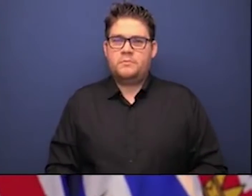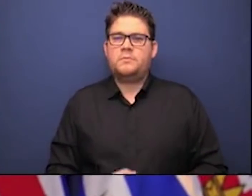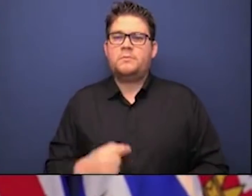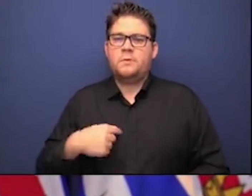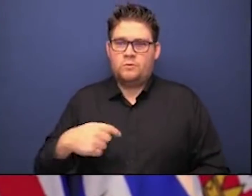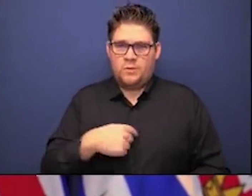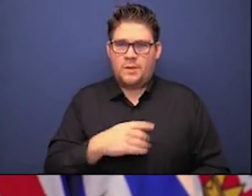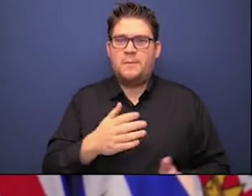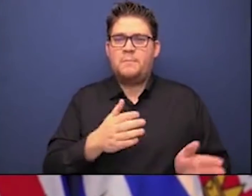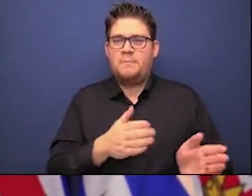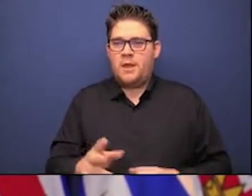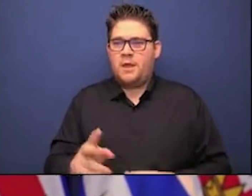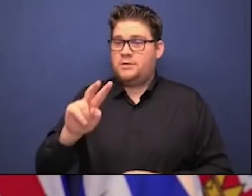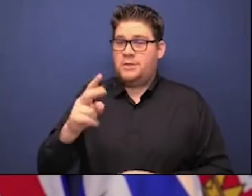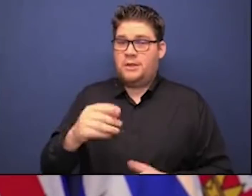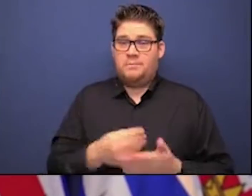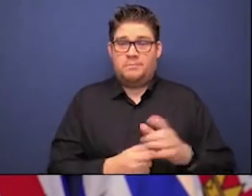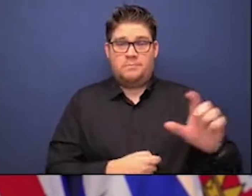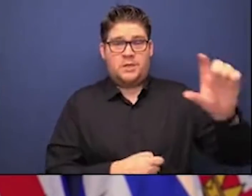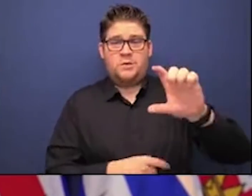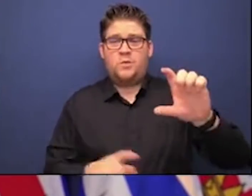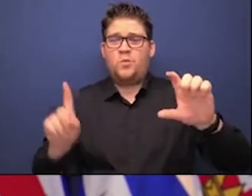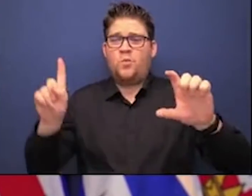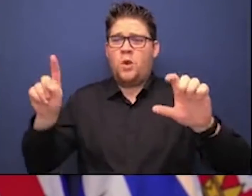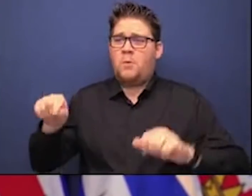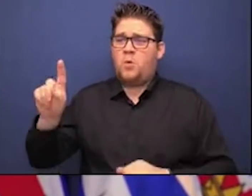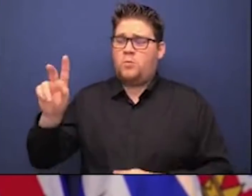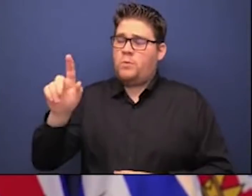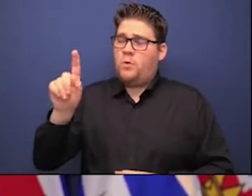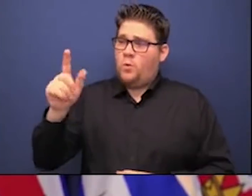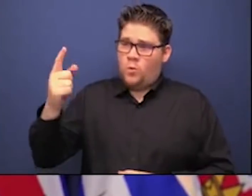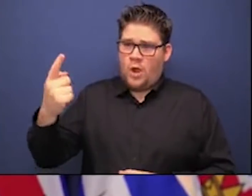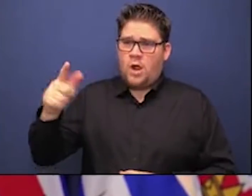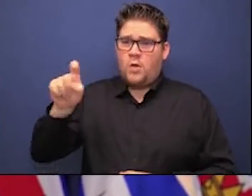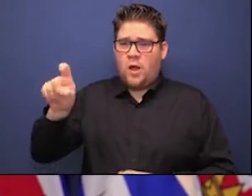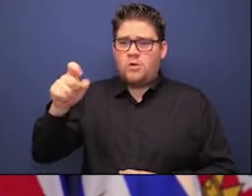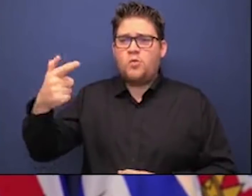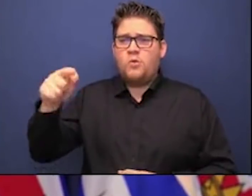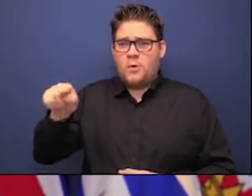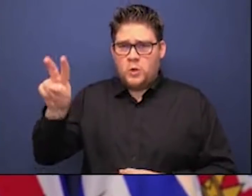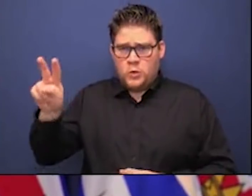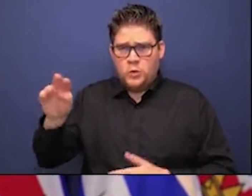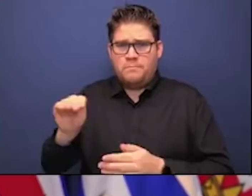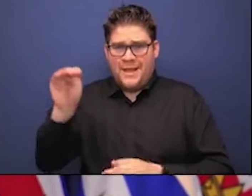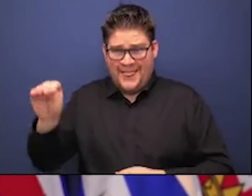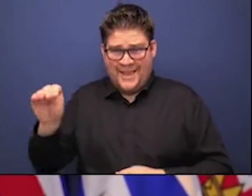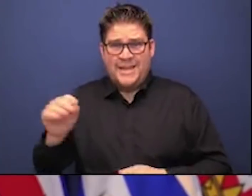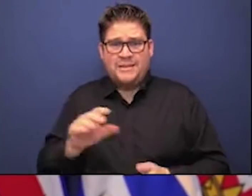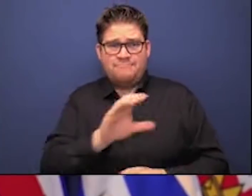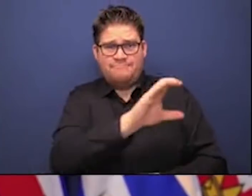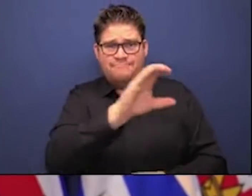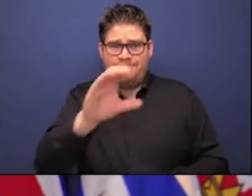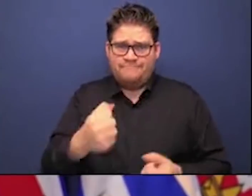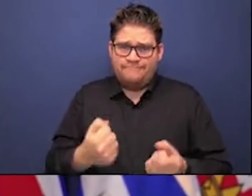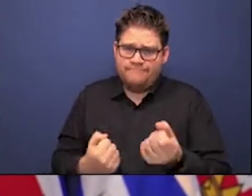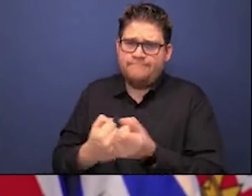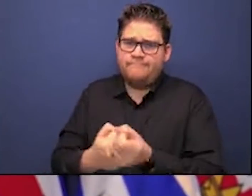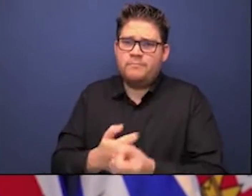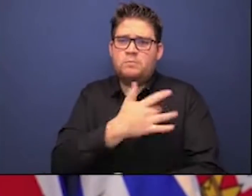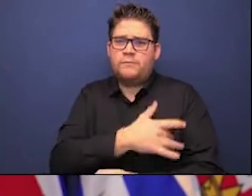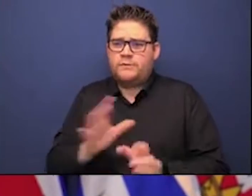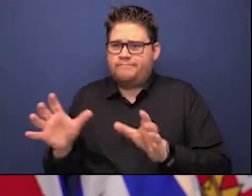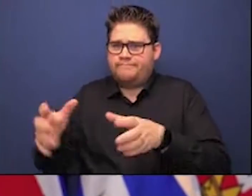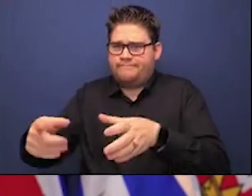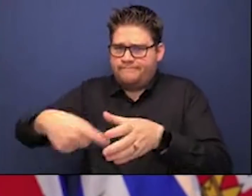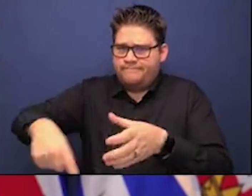second allocation of the federal funding imminently, and we have been, in fact, working with our provincial partners at our provincial steering committee over the